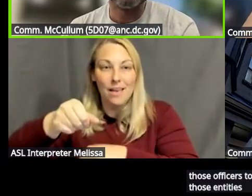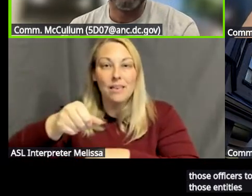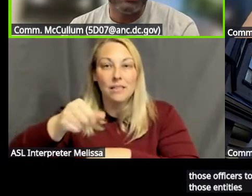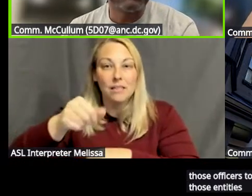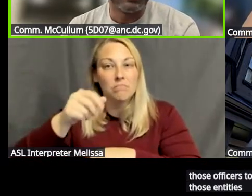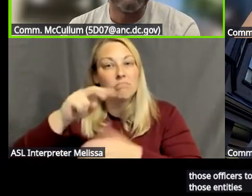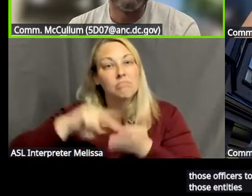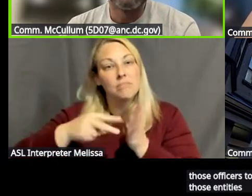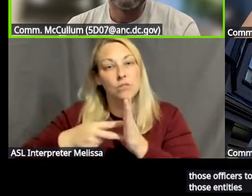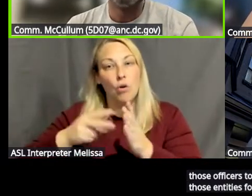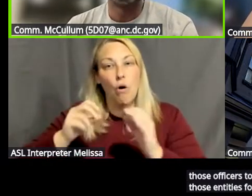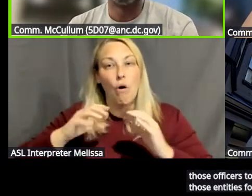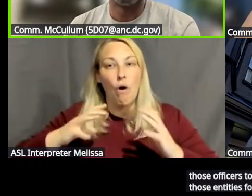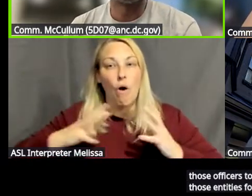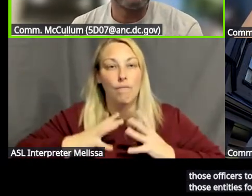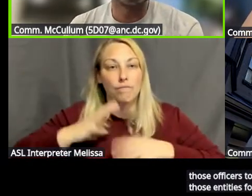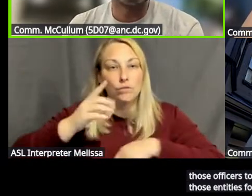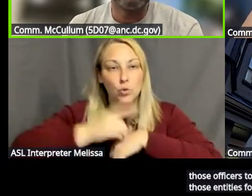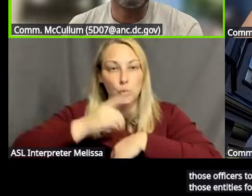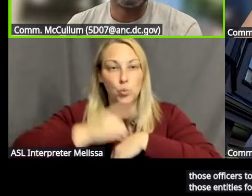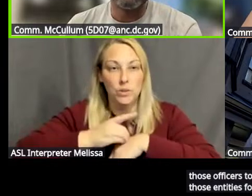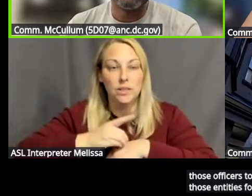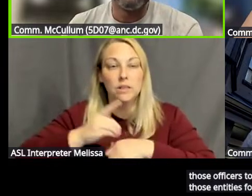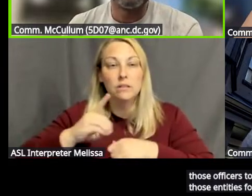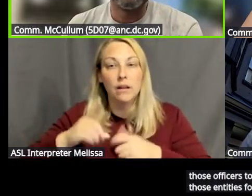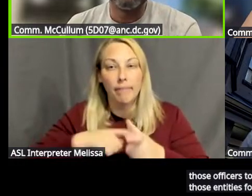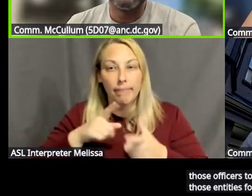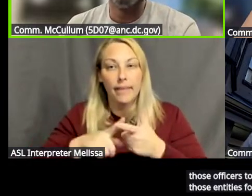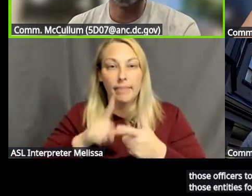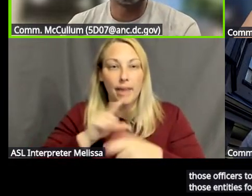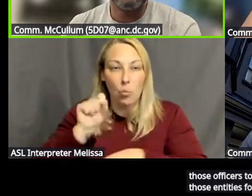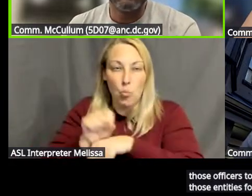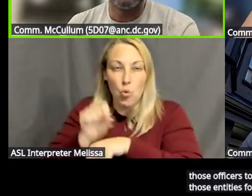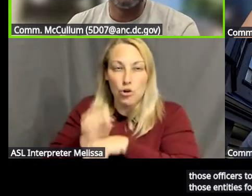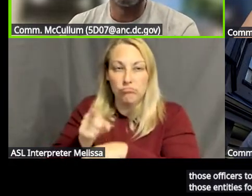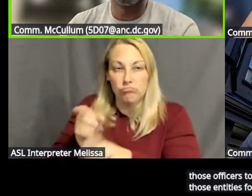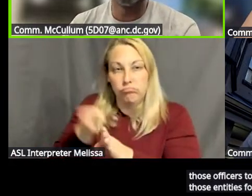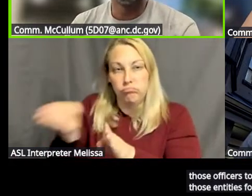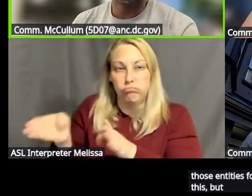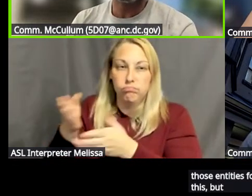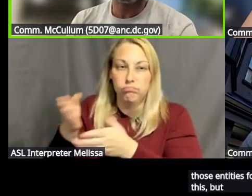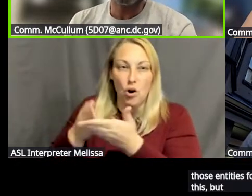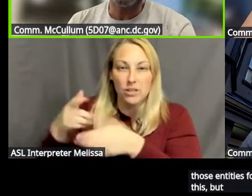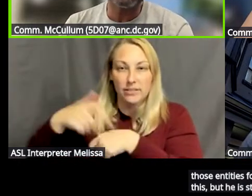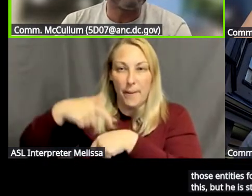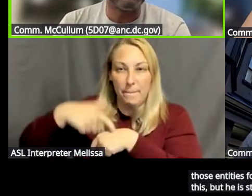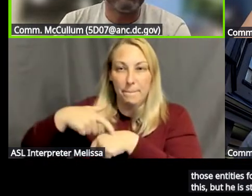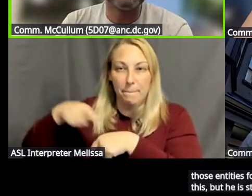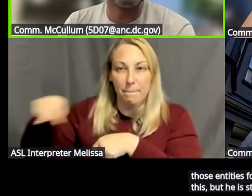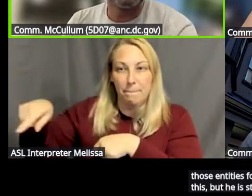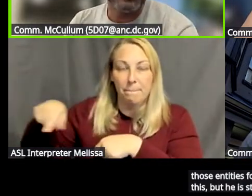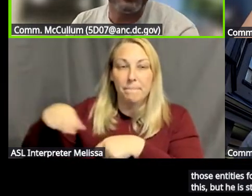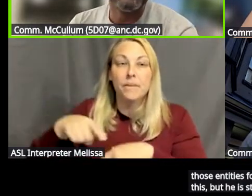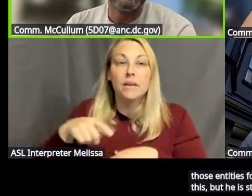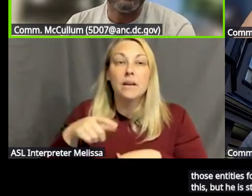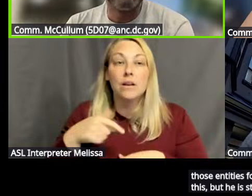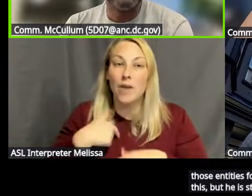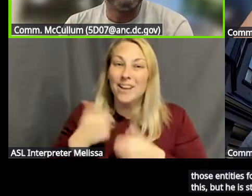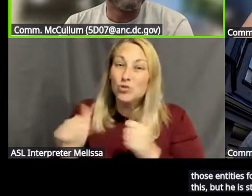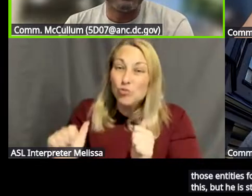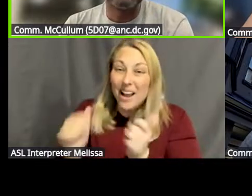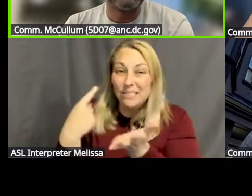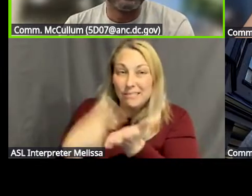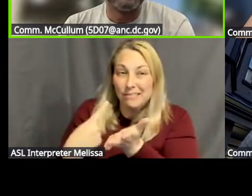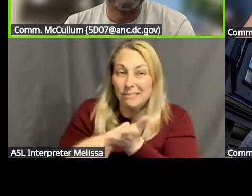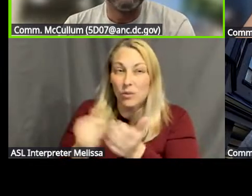that period. And so I tried to talk with the owner about this, but he is still under the impression that MPD